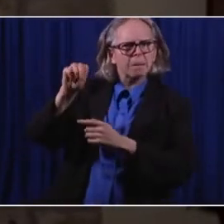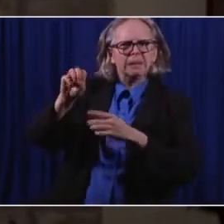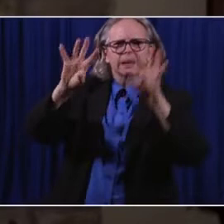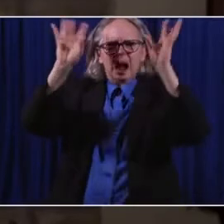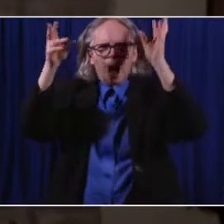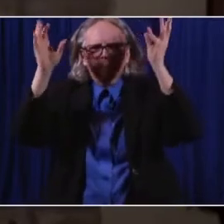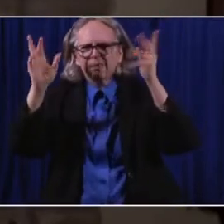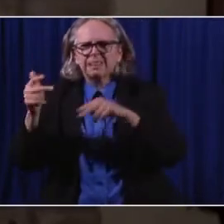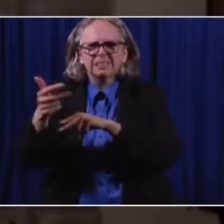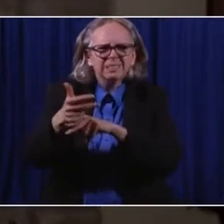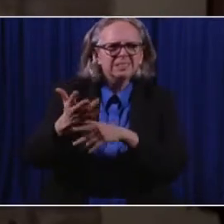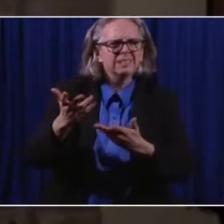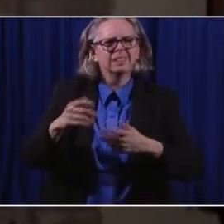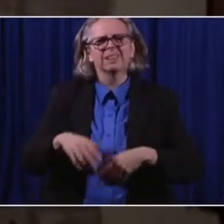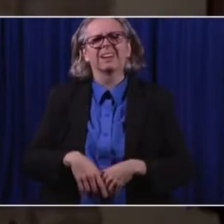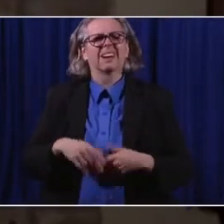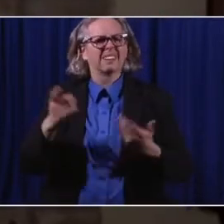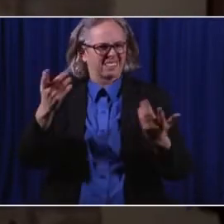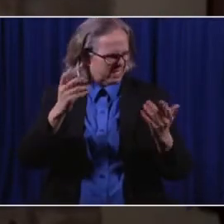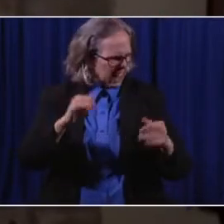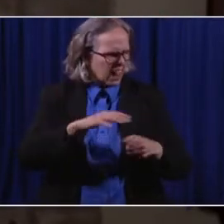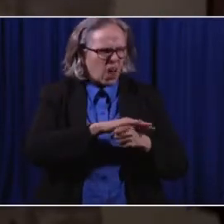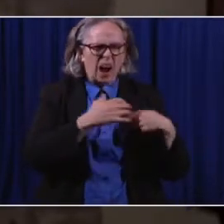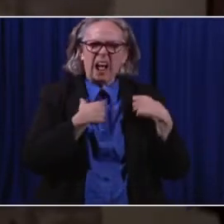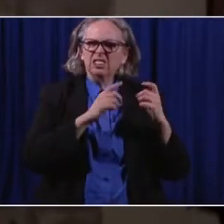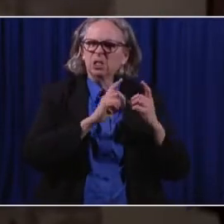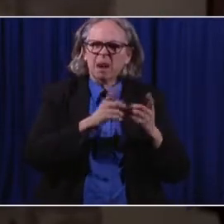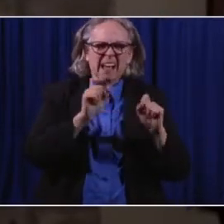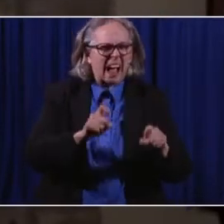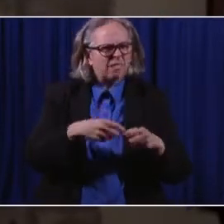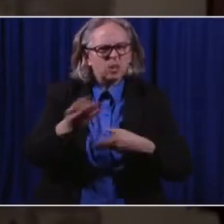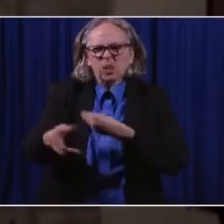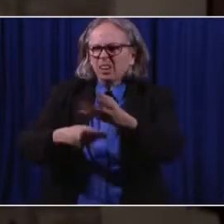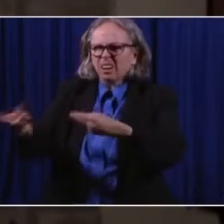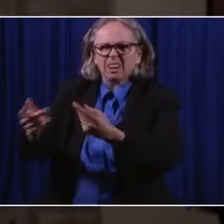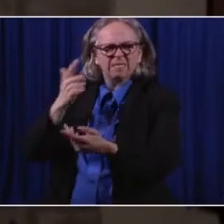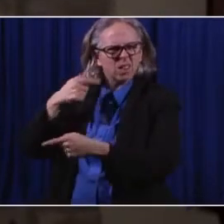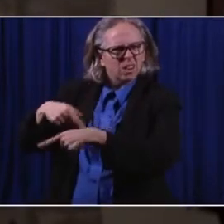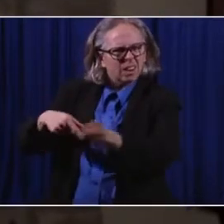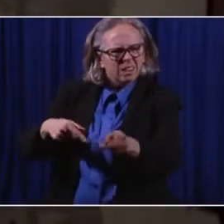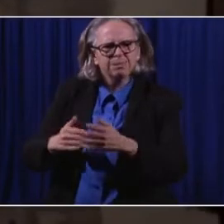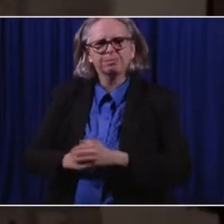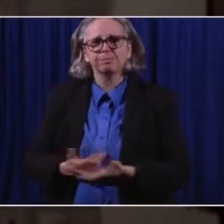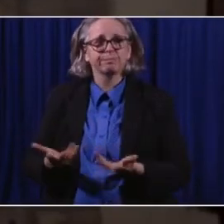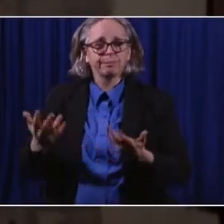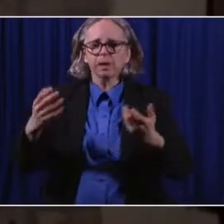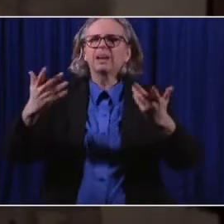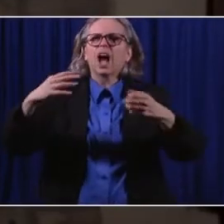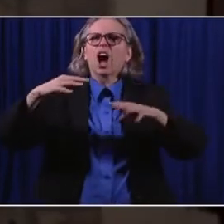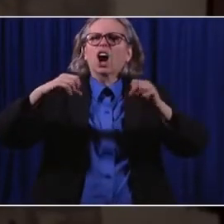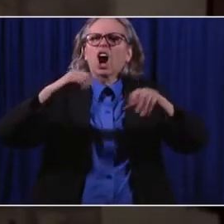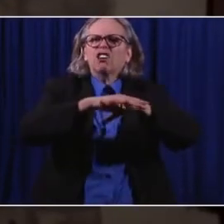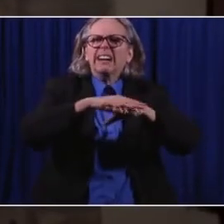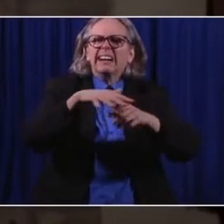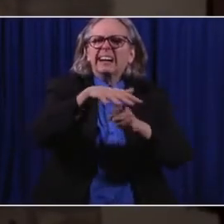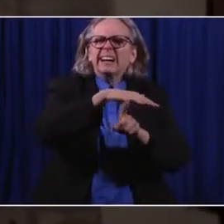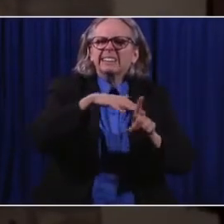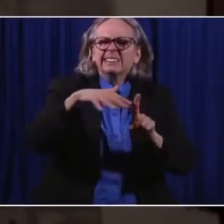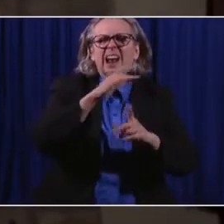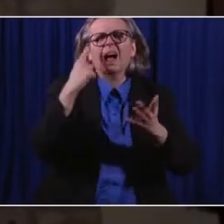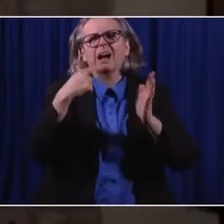local health department. Some of our congregate care settings are being vaccinated by our local health department. So